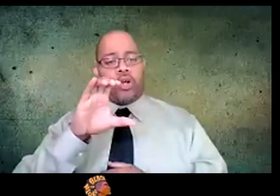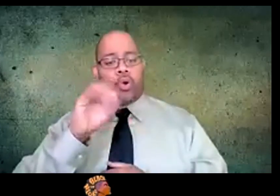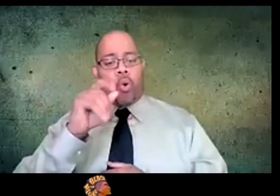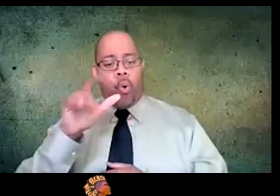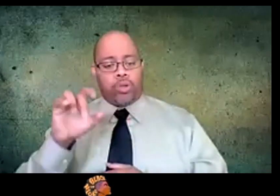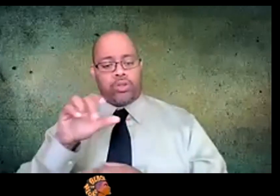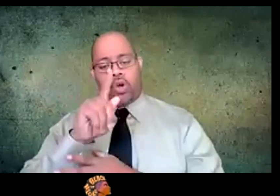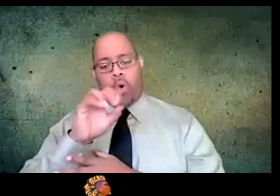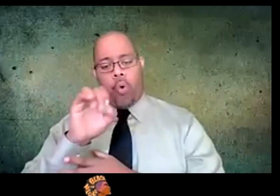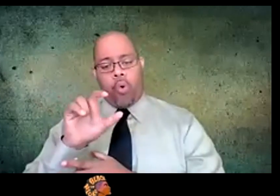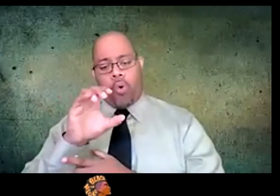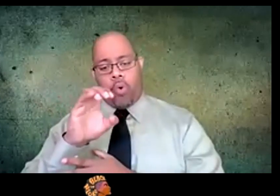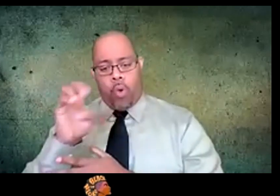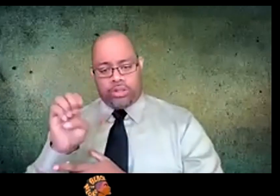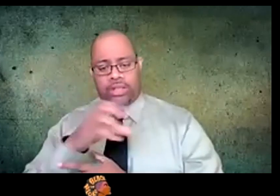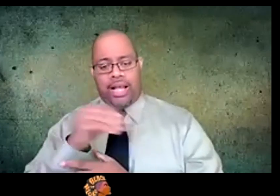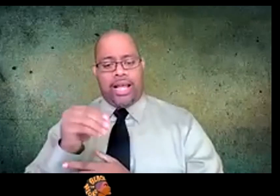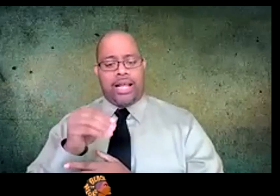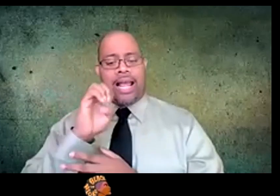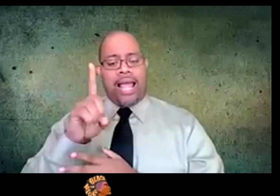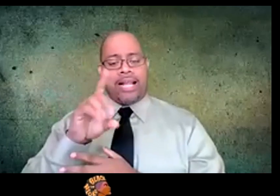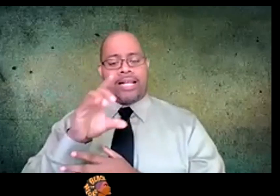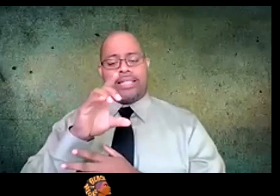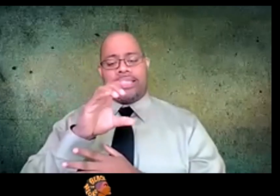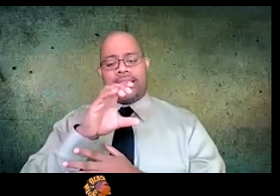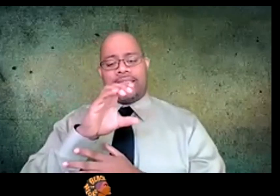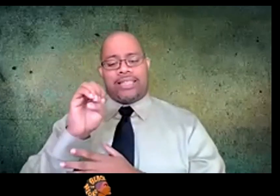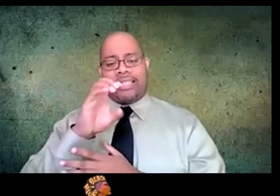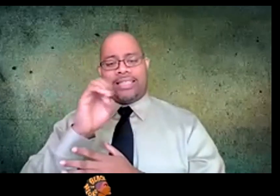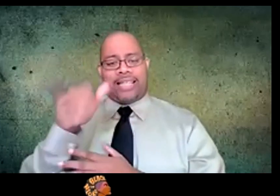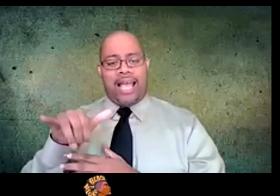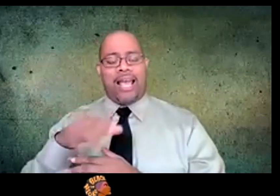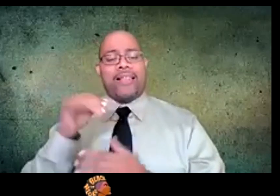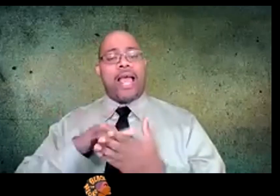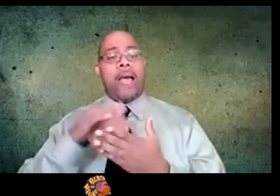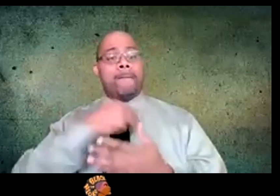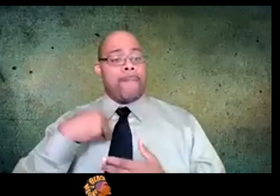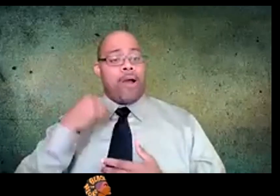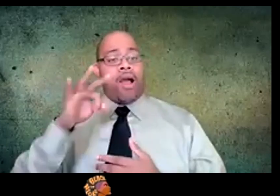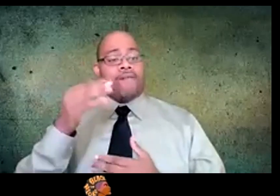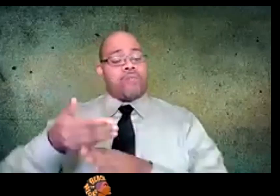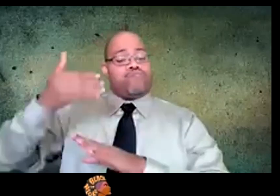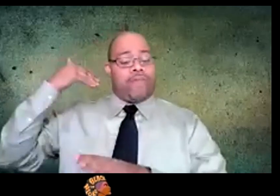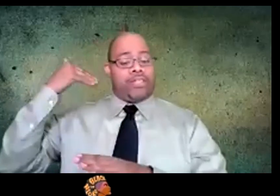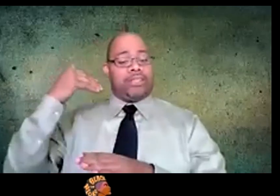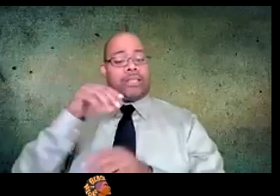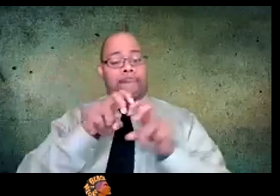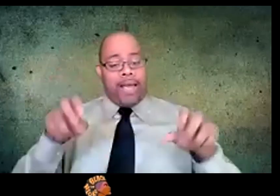our president, Abe Cisse, who was just terrific as a member of the previous panel.